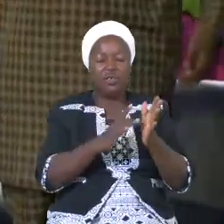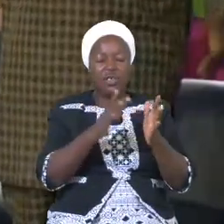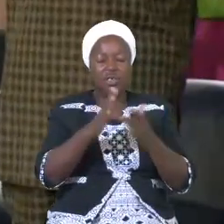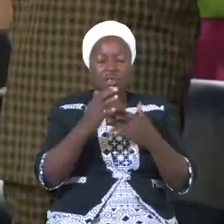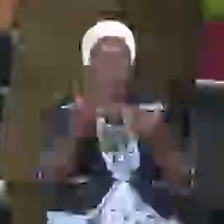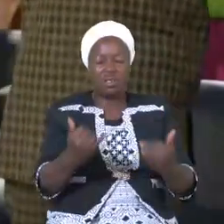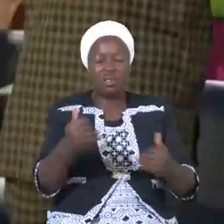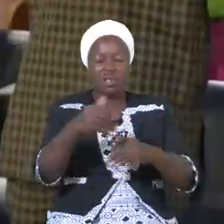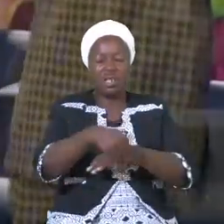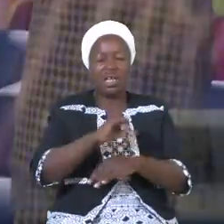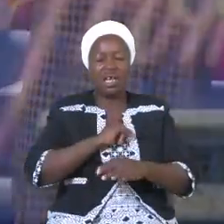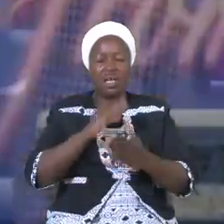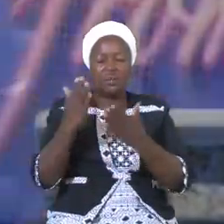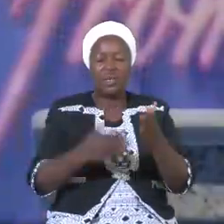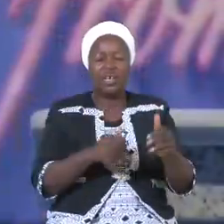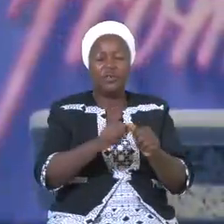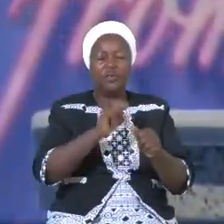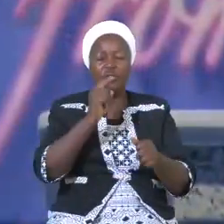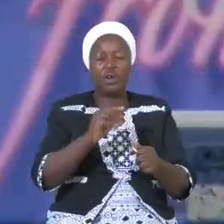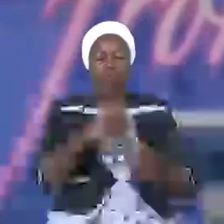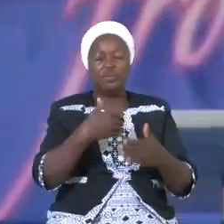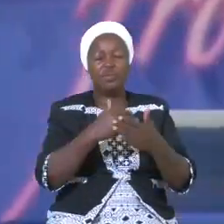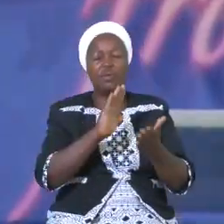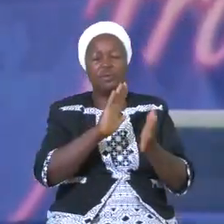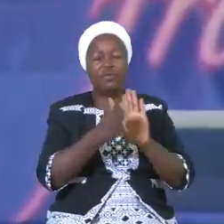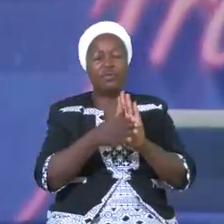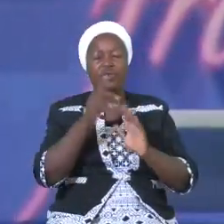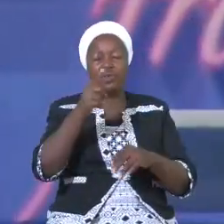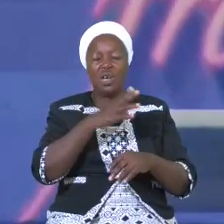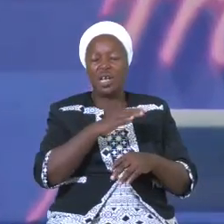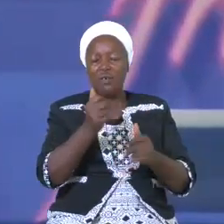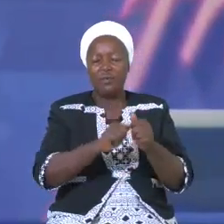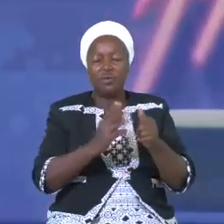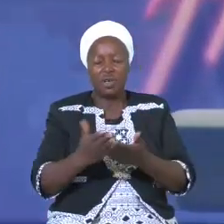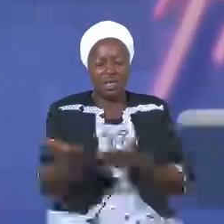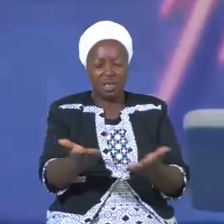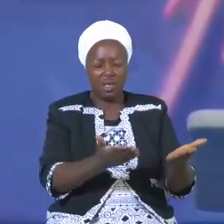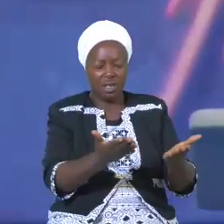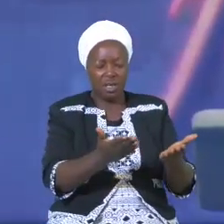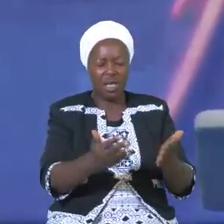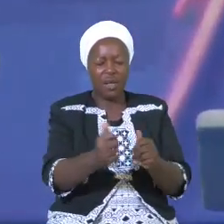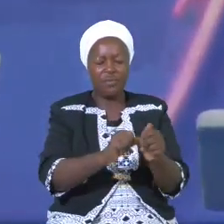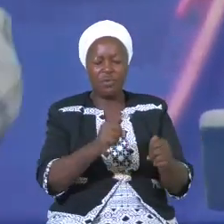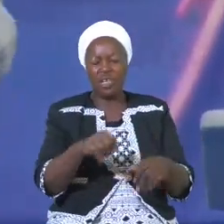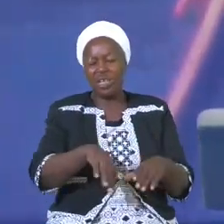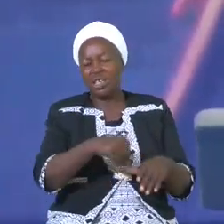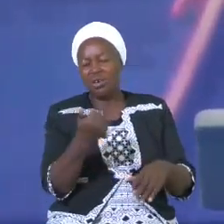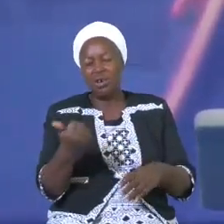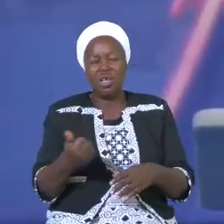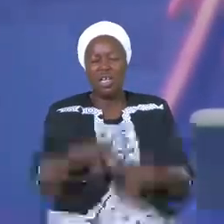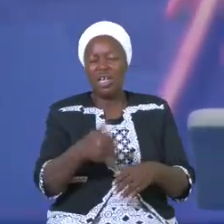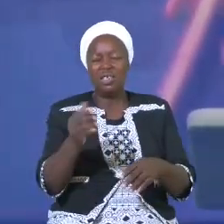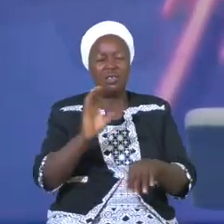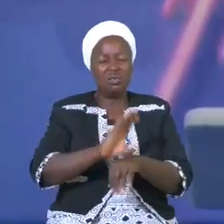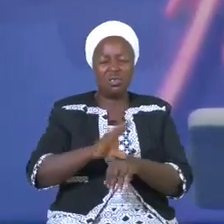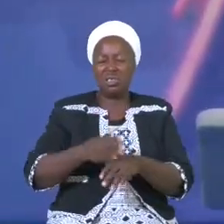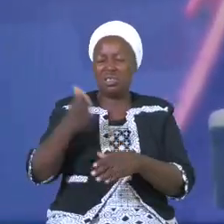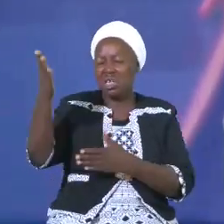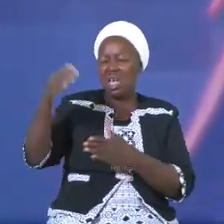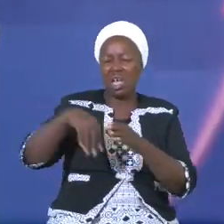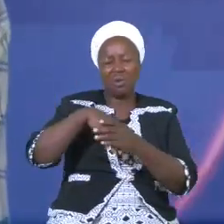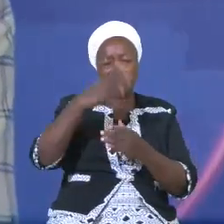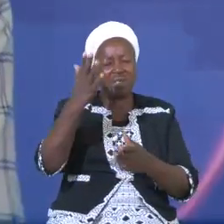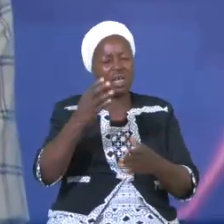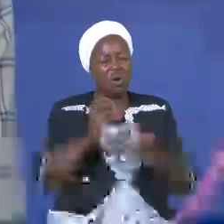i bring everyone before you everyone here everyone in every congregation everyone online